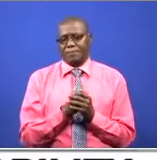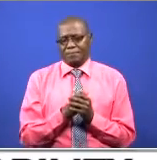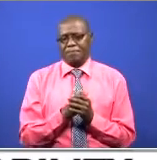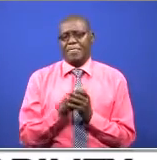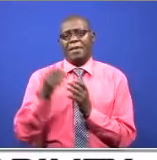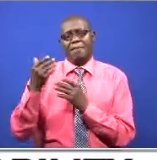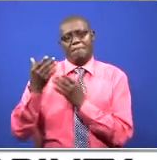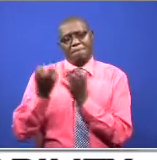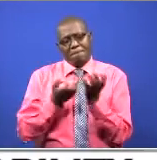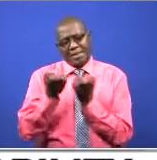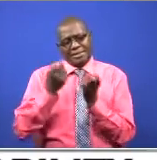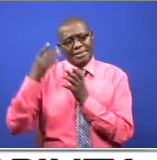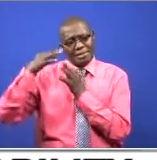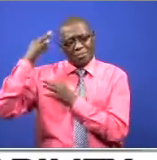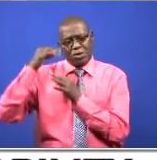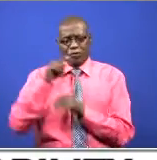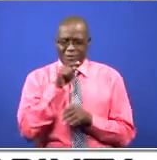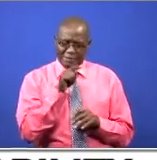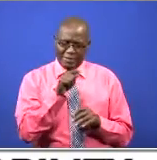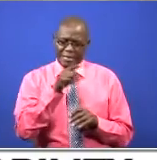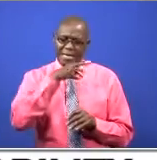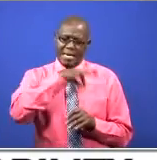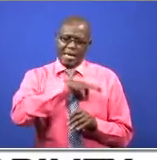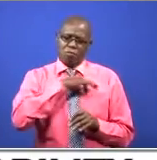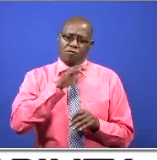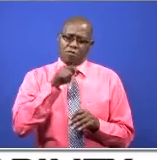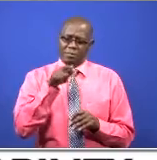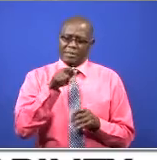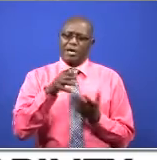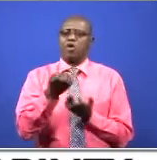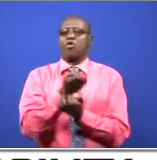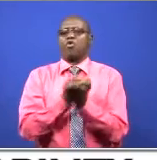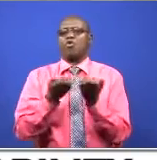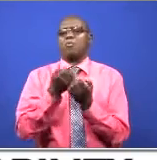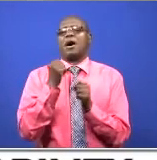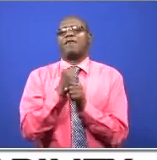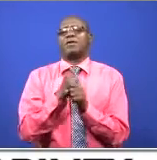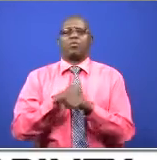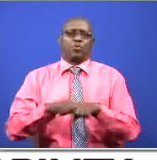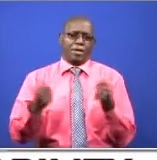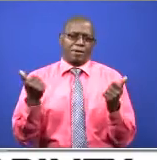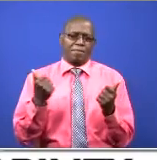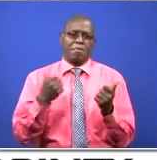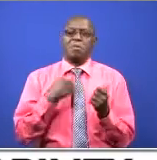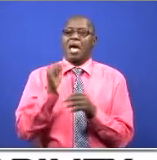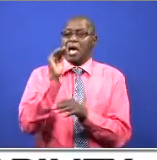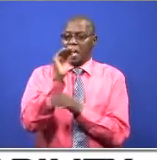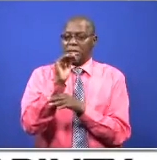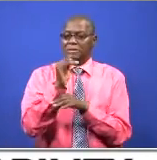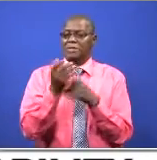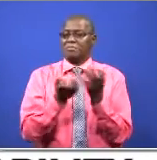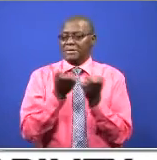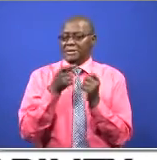depended on that, on incomes from that economy, they have done well. And I will call upon businesses to, that is where we are looking